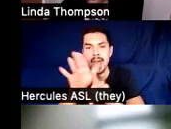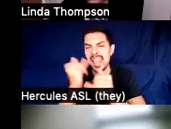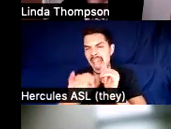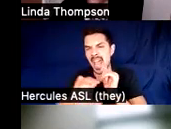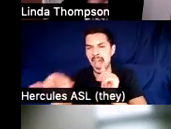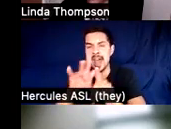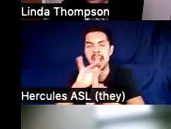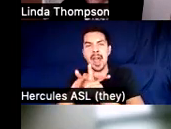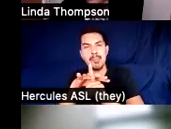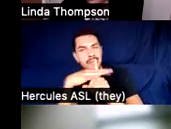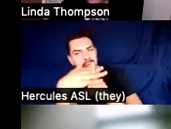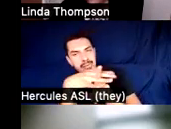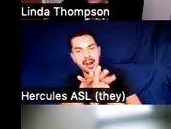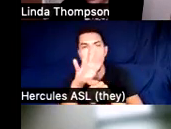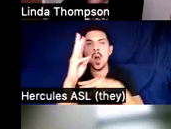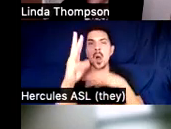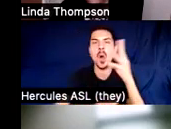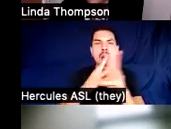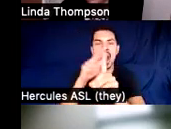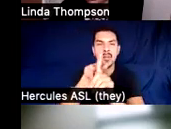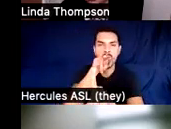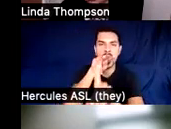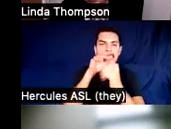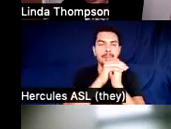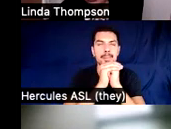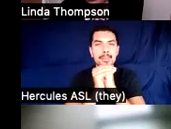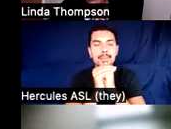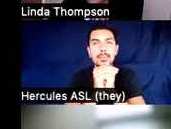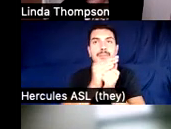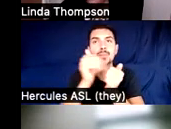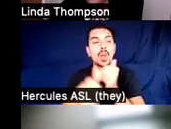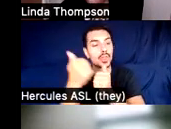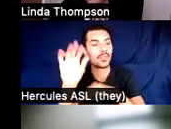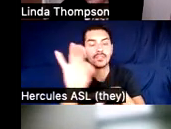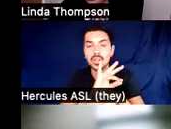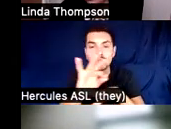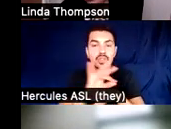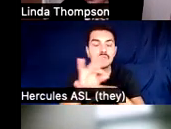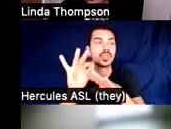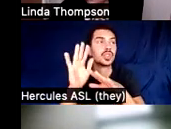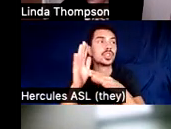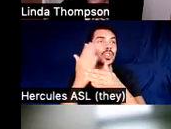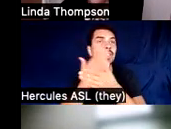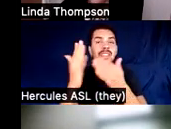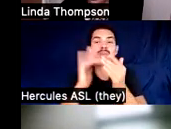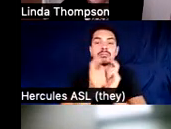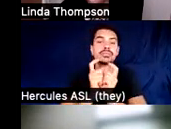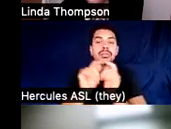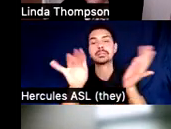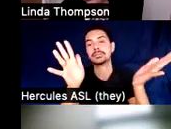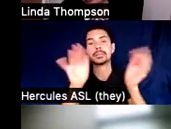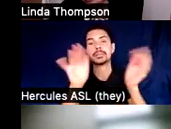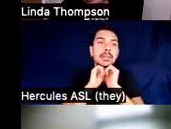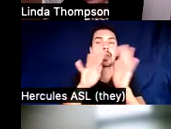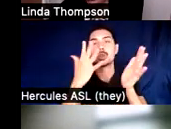a change in your worldview and other functional impairments that nothing looks good. I